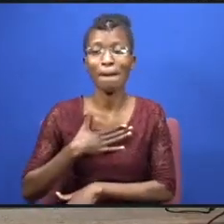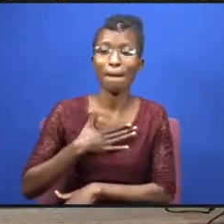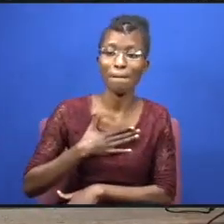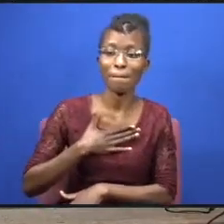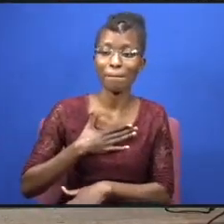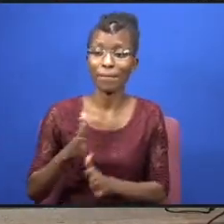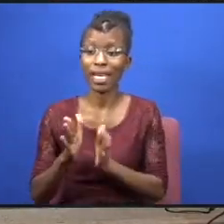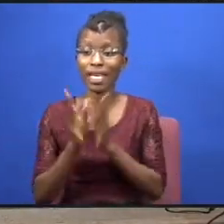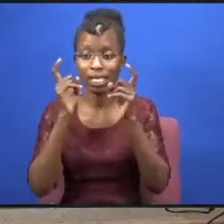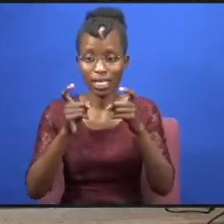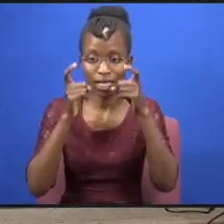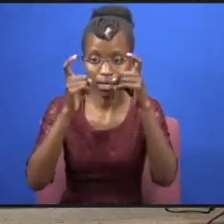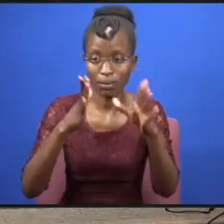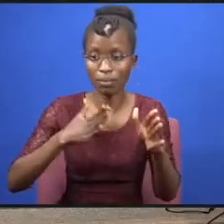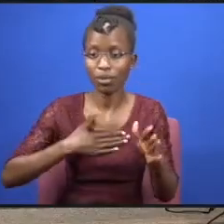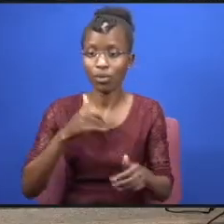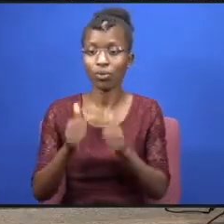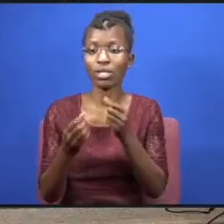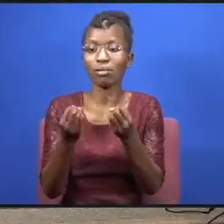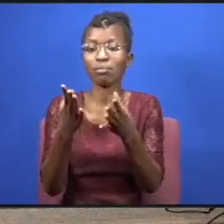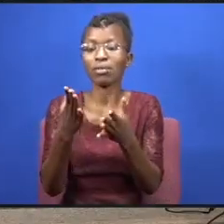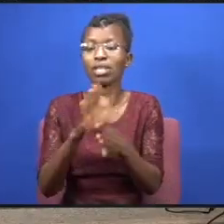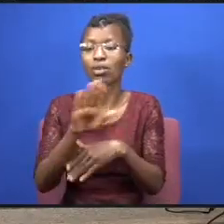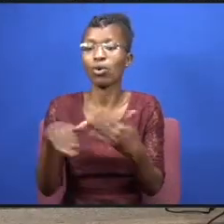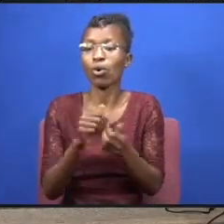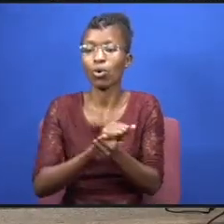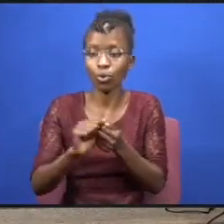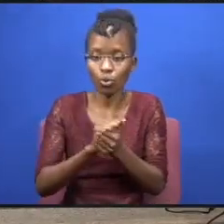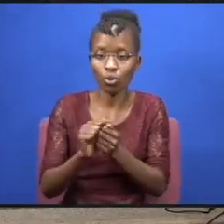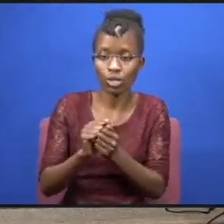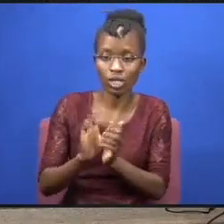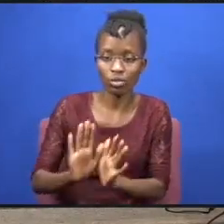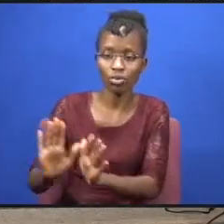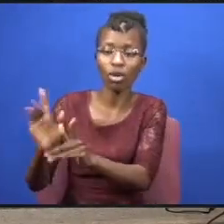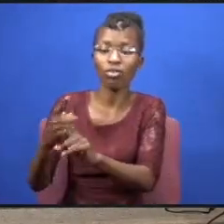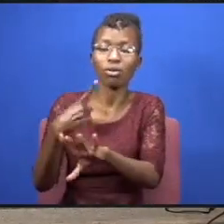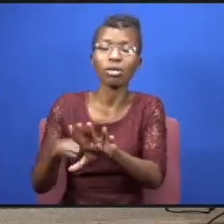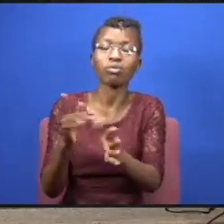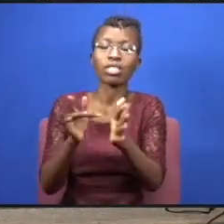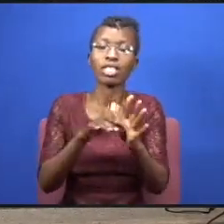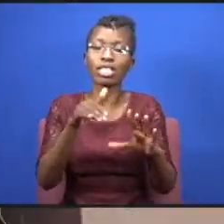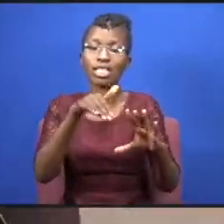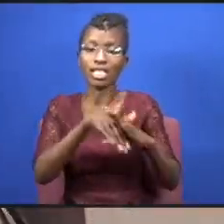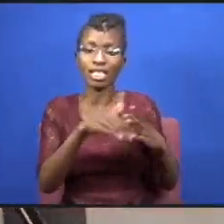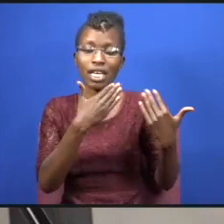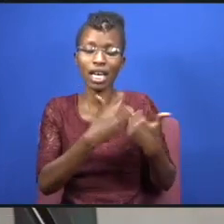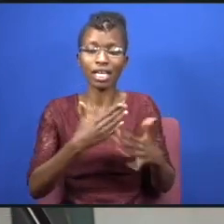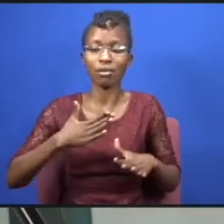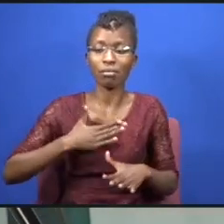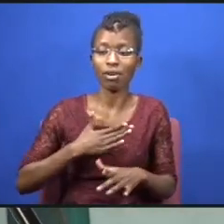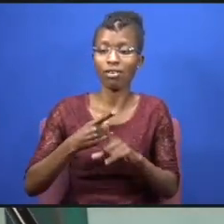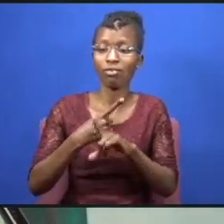and my sins, which were many, are all washed away. Since Jesus came into my